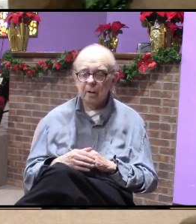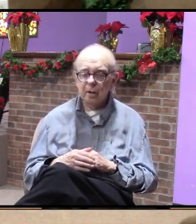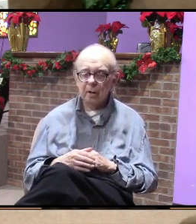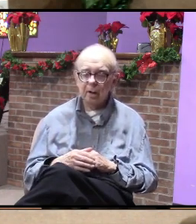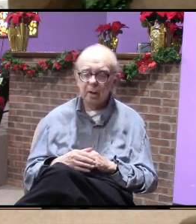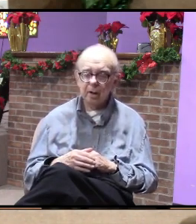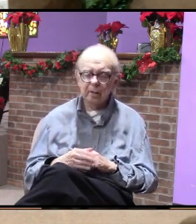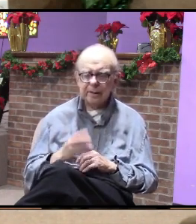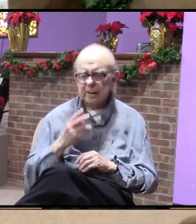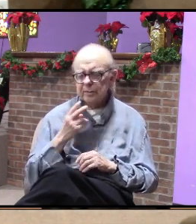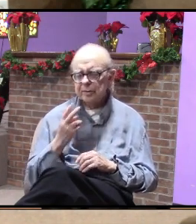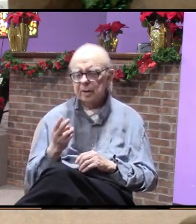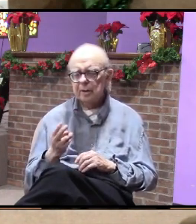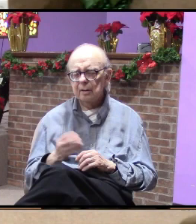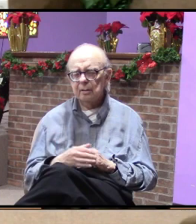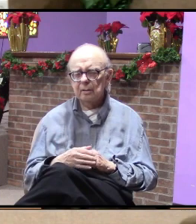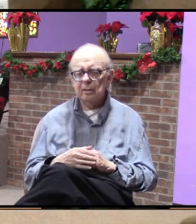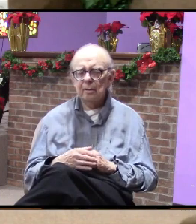You see,